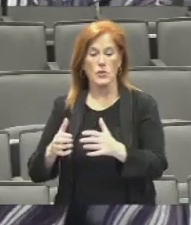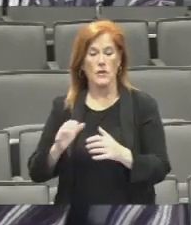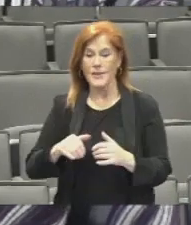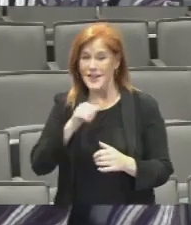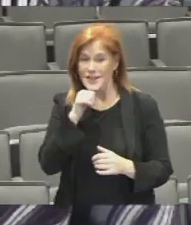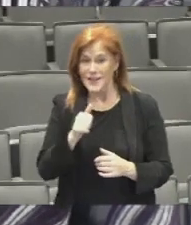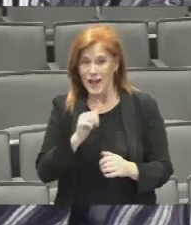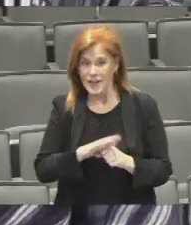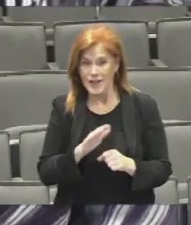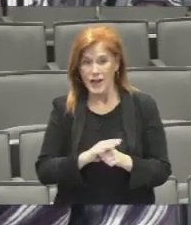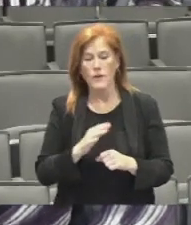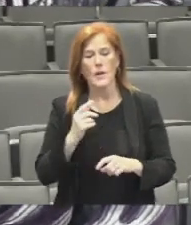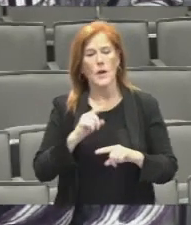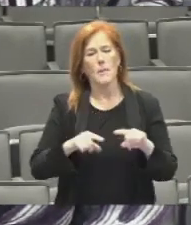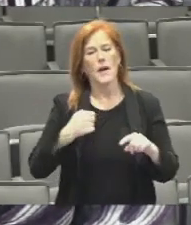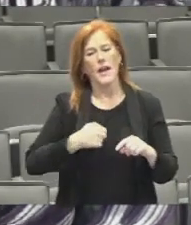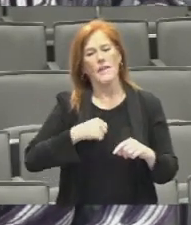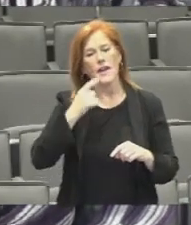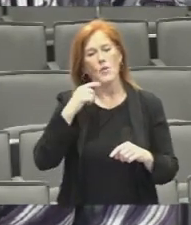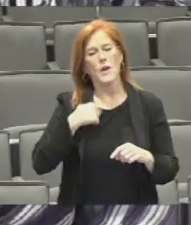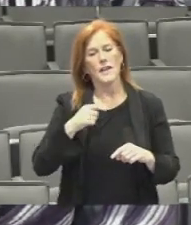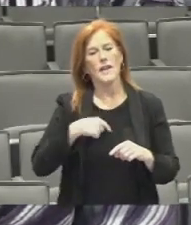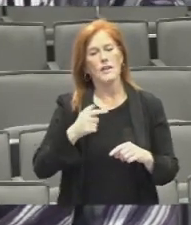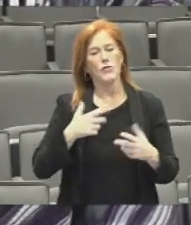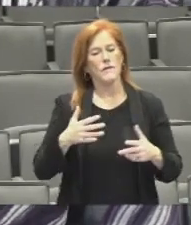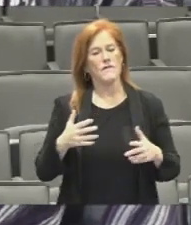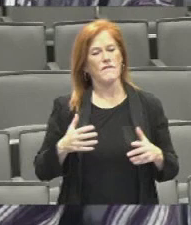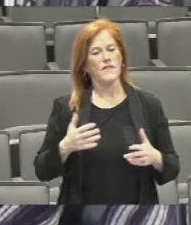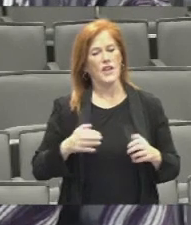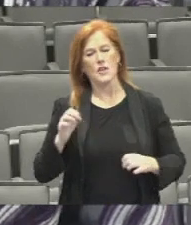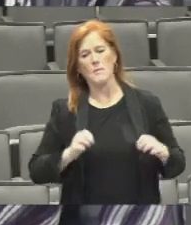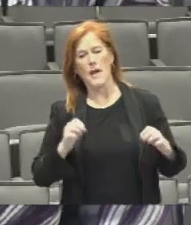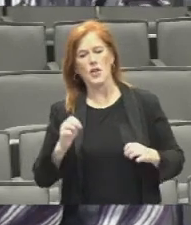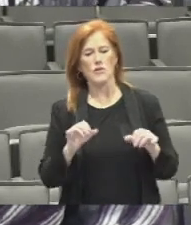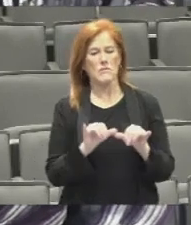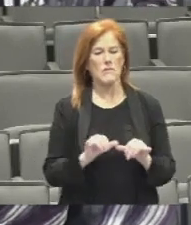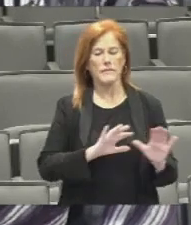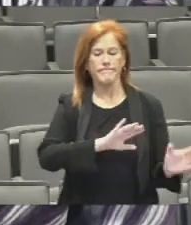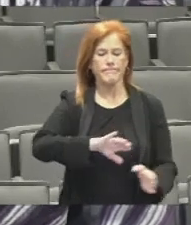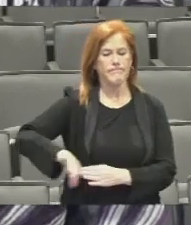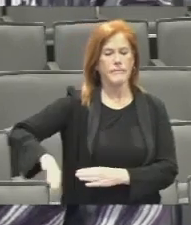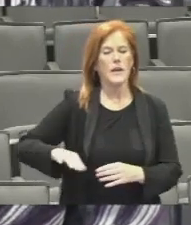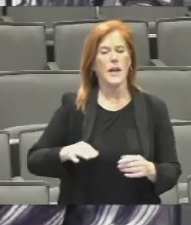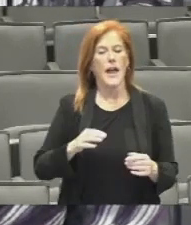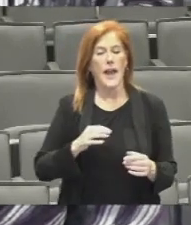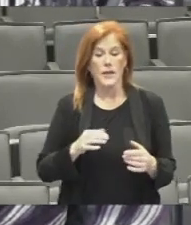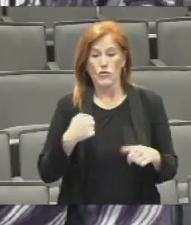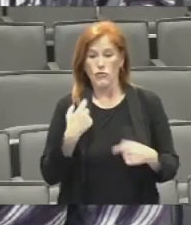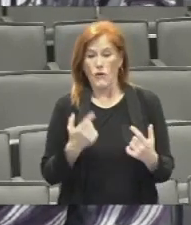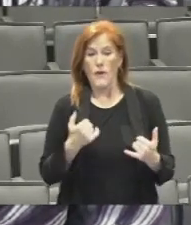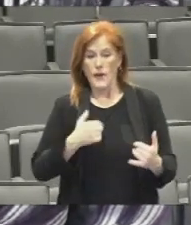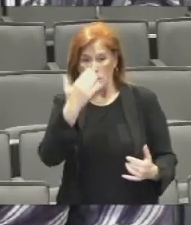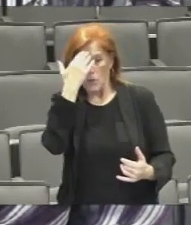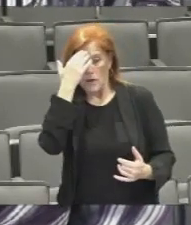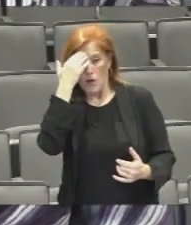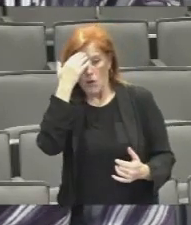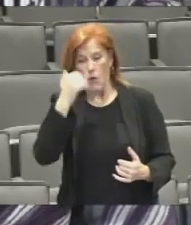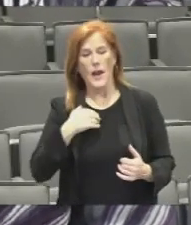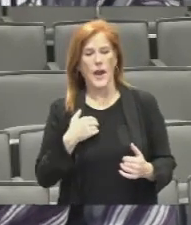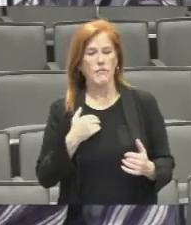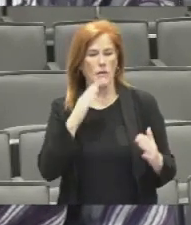I think we need to start measuring and say, okay, this is where we are now. Hopefully more testing is going to come into our